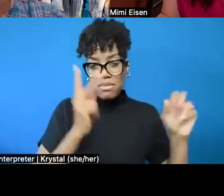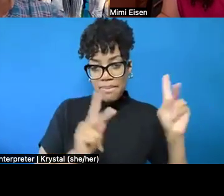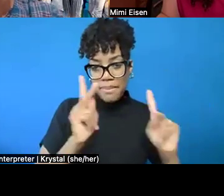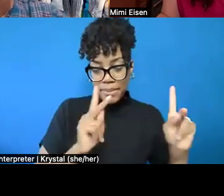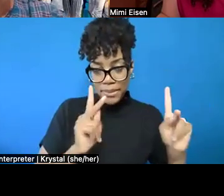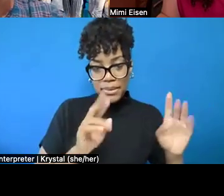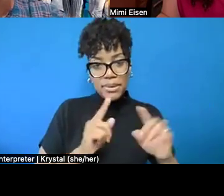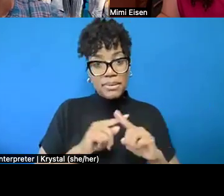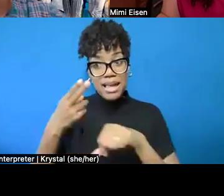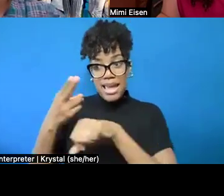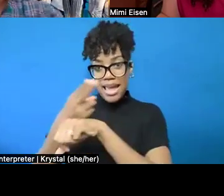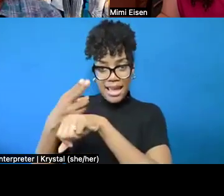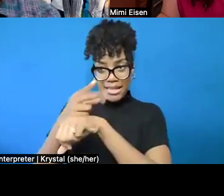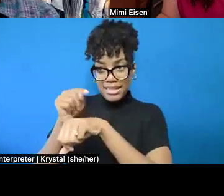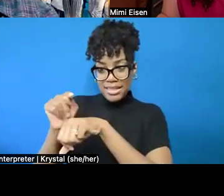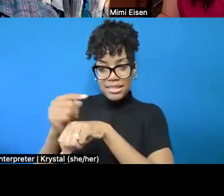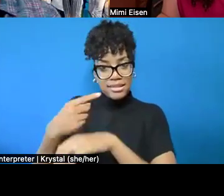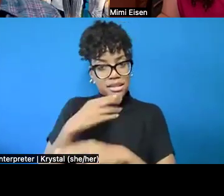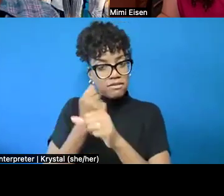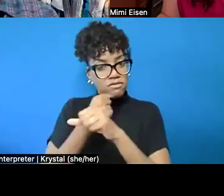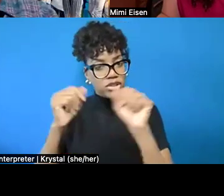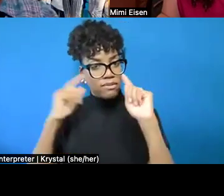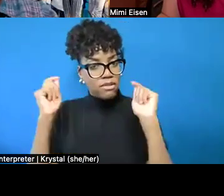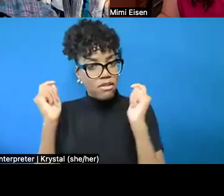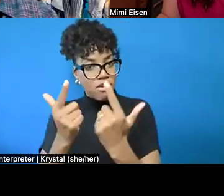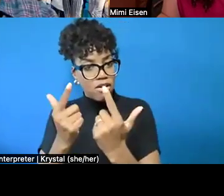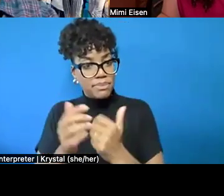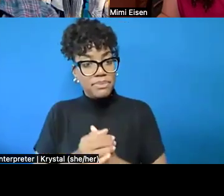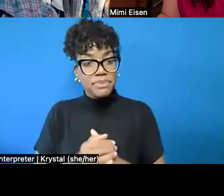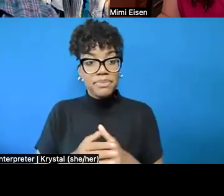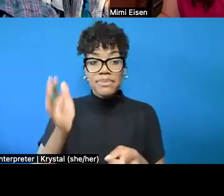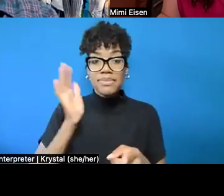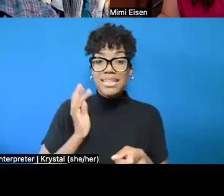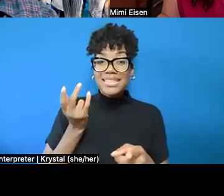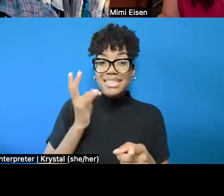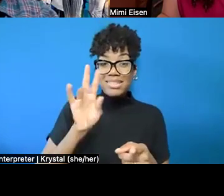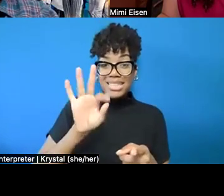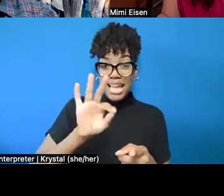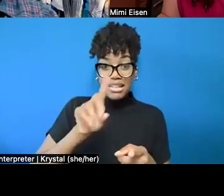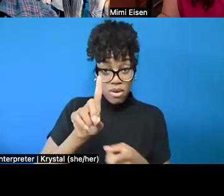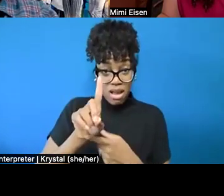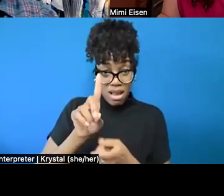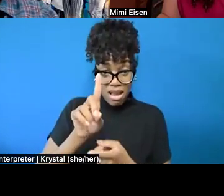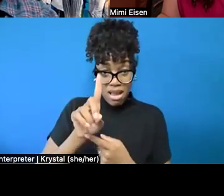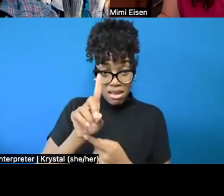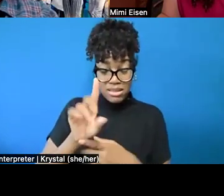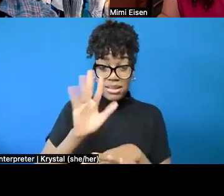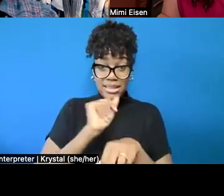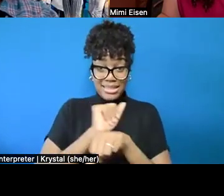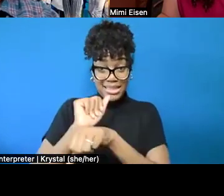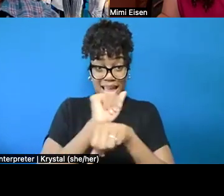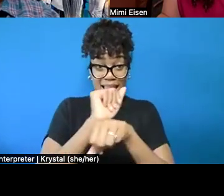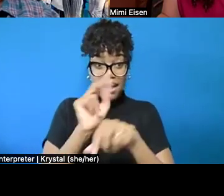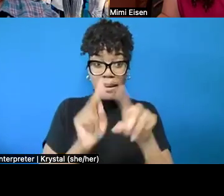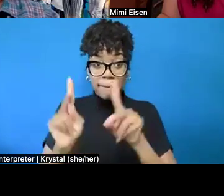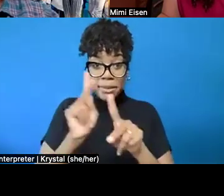1791, enslaved people in Saint-Domingue defeated the armies of the French, the British, and the Spanish, right?